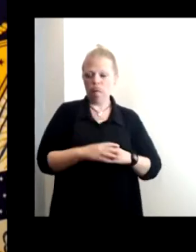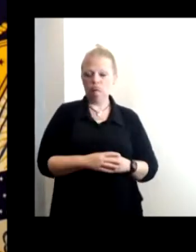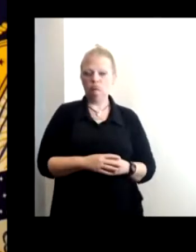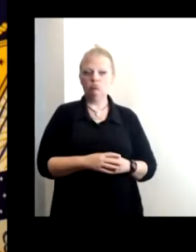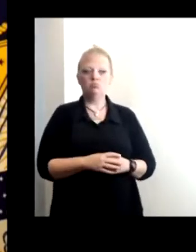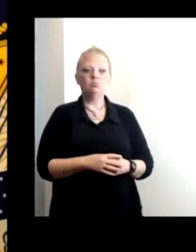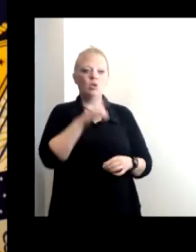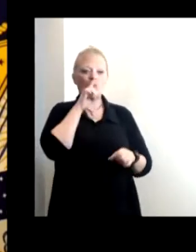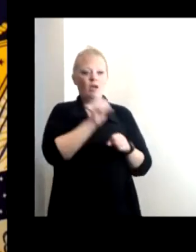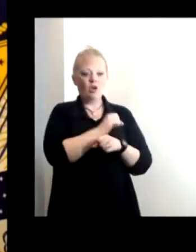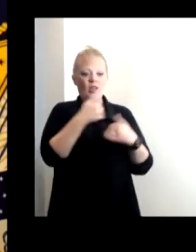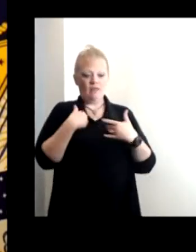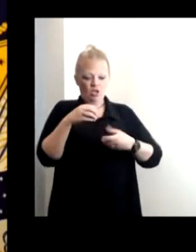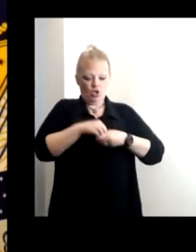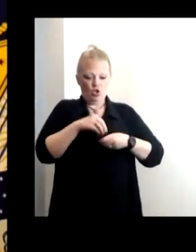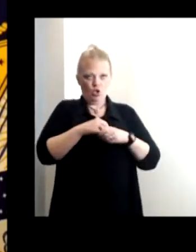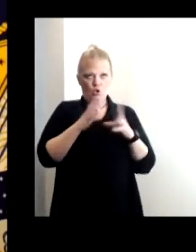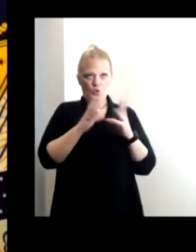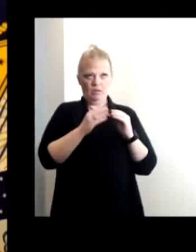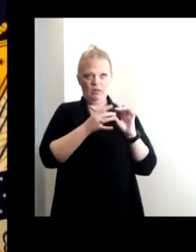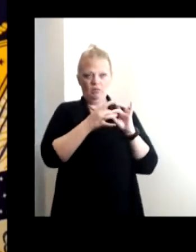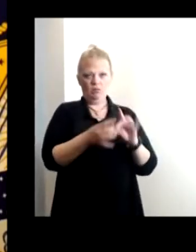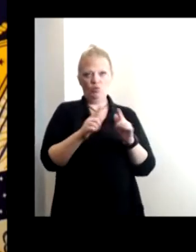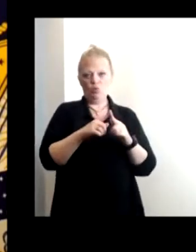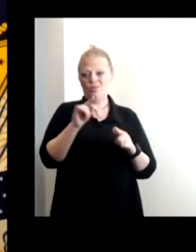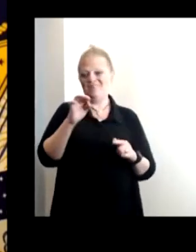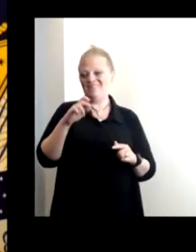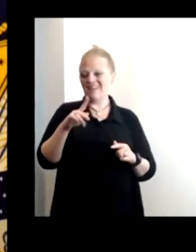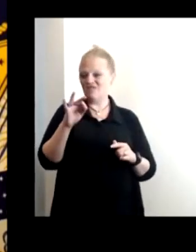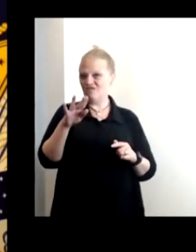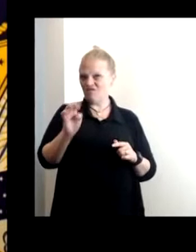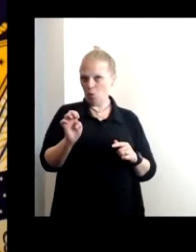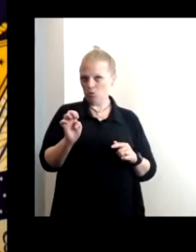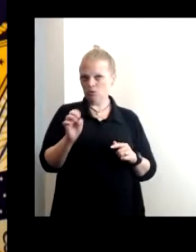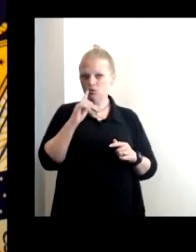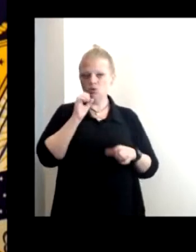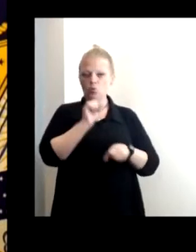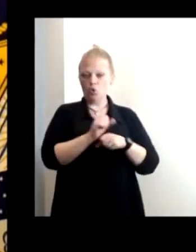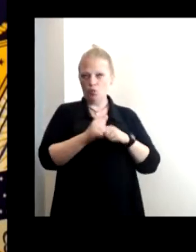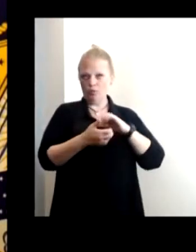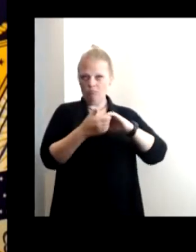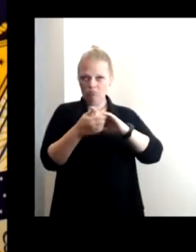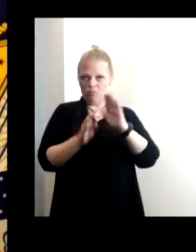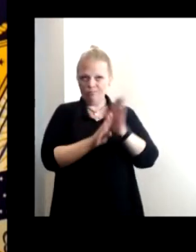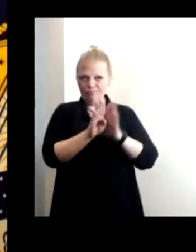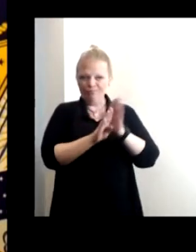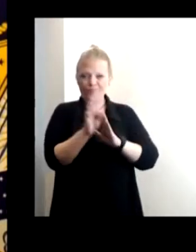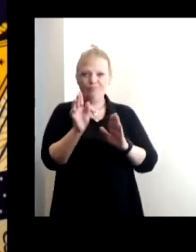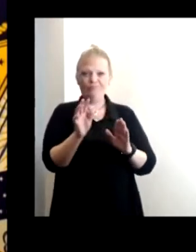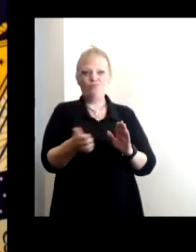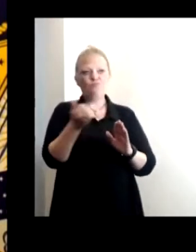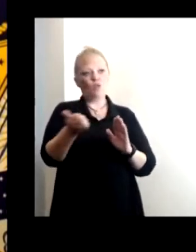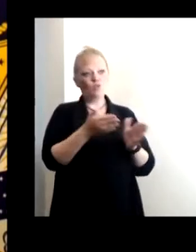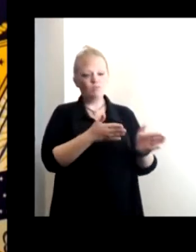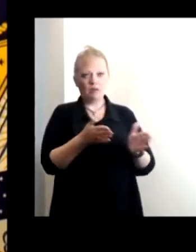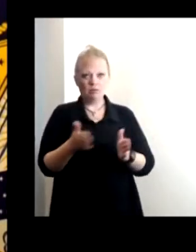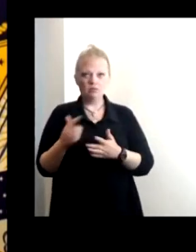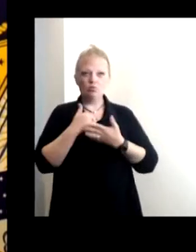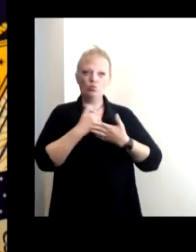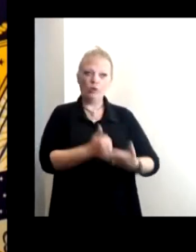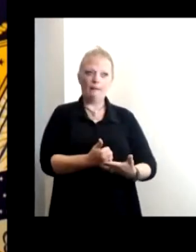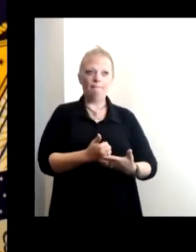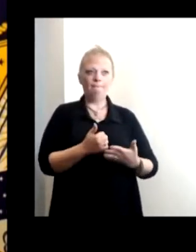We are actually having an internal meeting with regards to the task force that I established to work with our partners to develop additional methods of